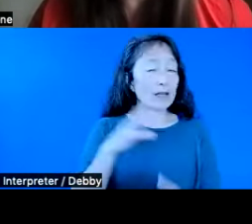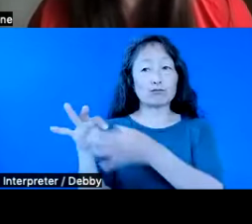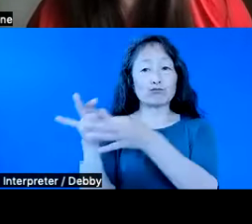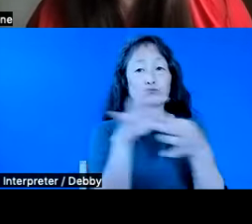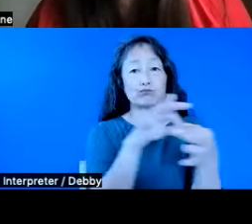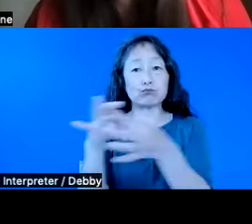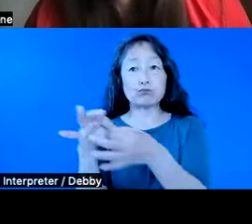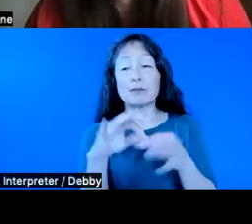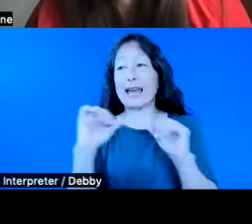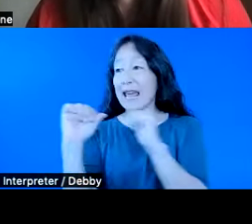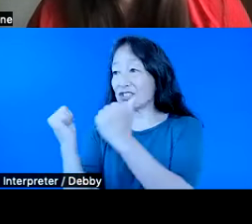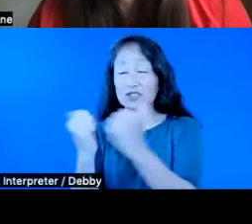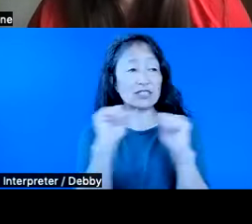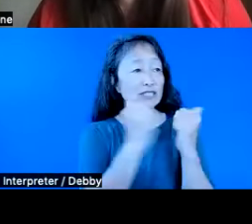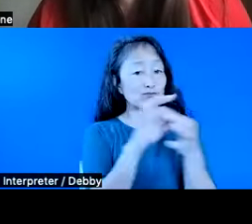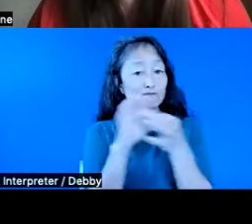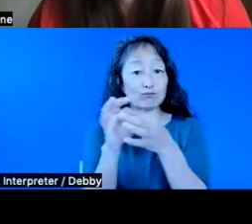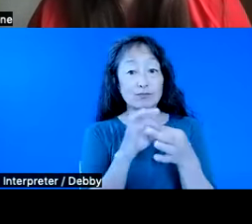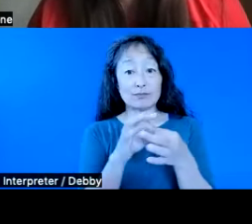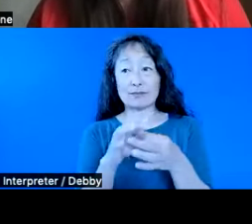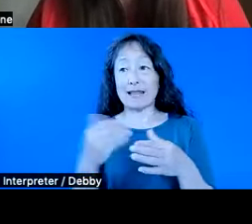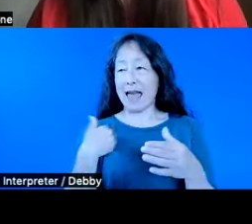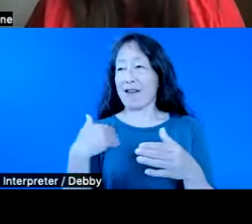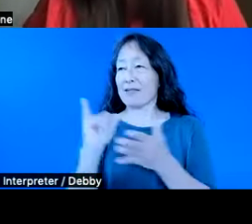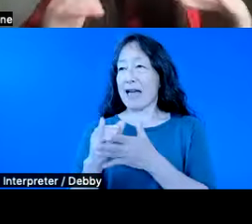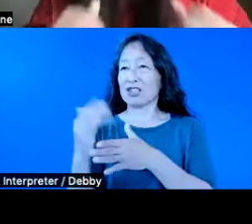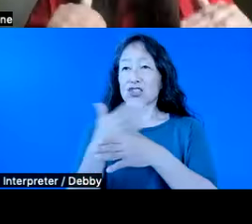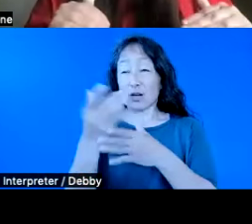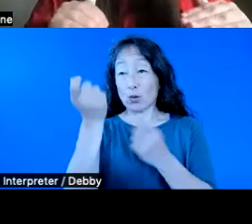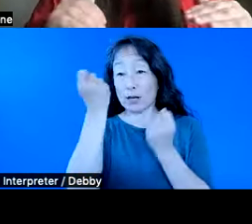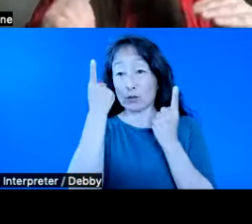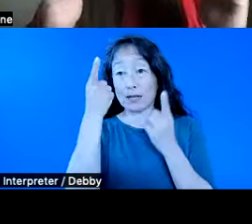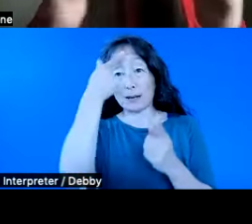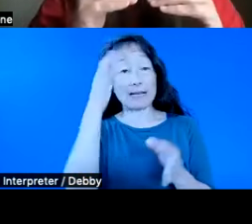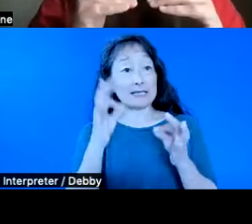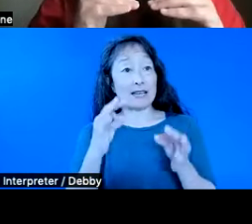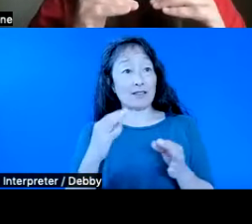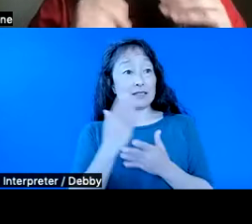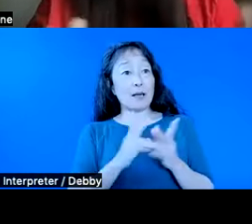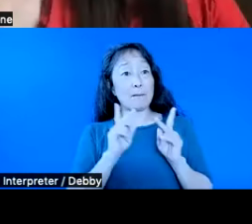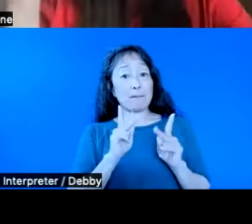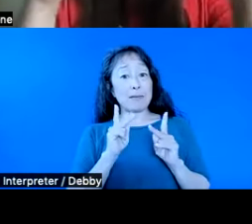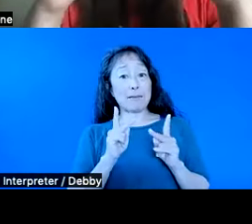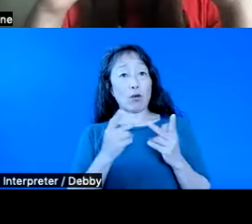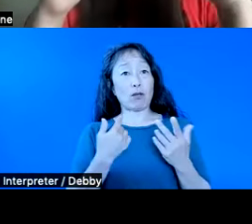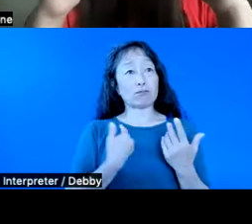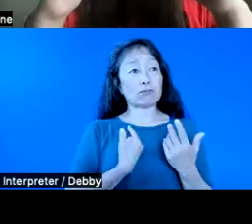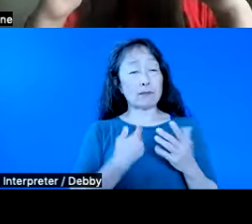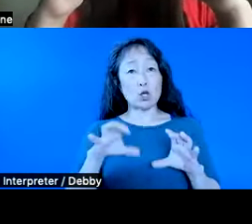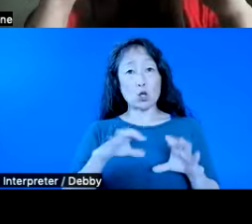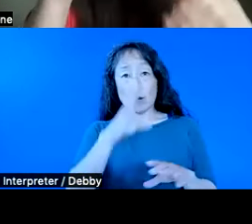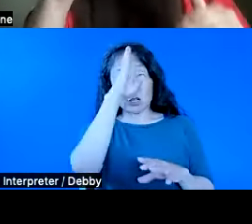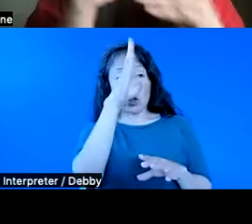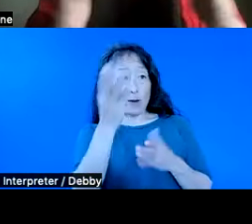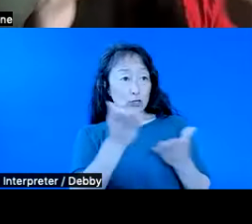shared understanding. Because if you're also only having folks who may be doing some of that direct service who are getting along great, but the people at the top